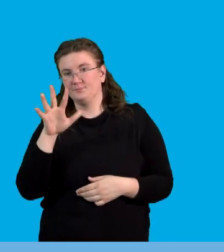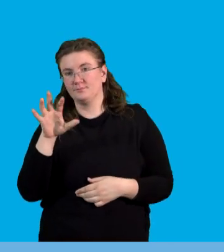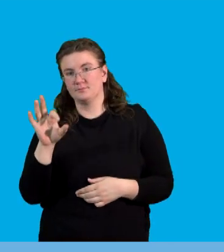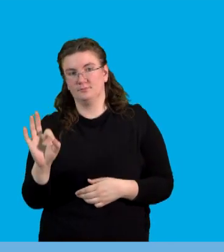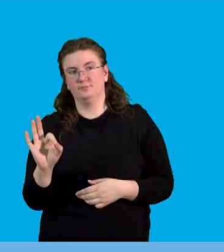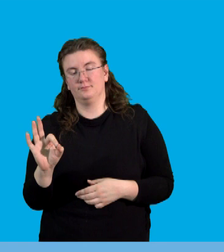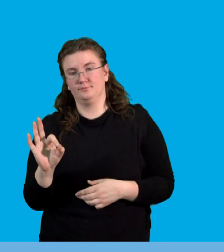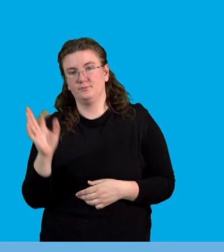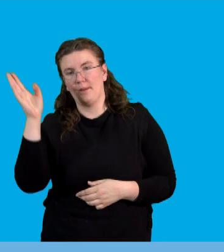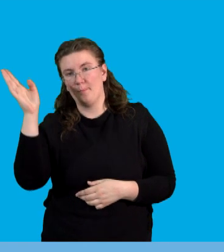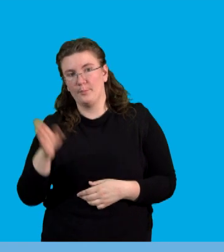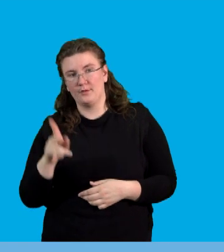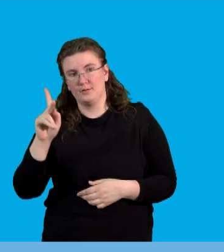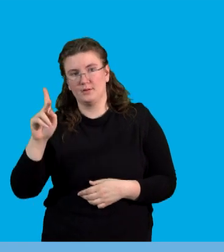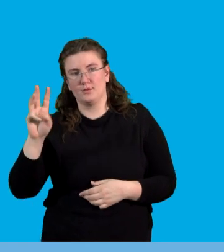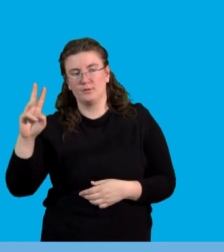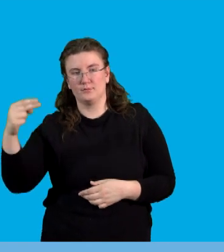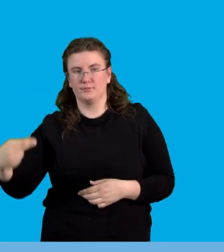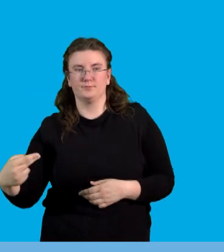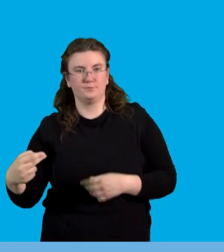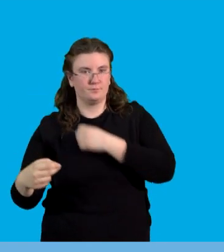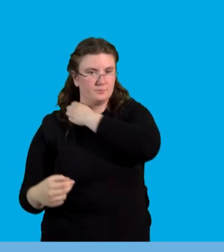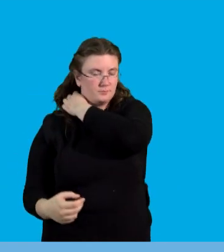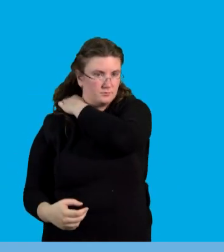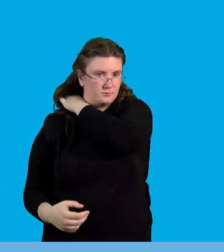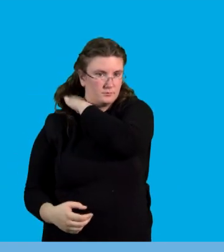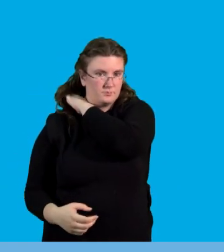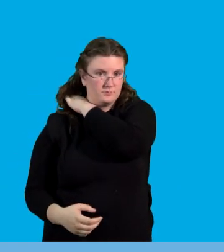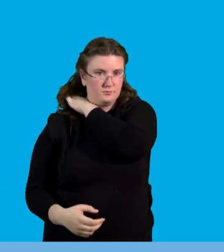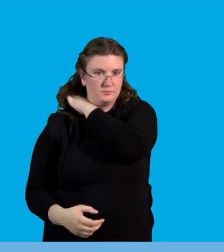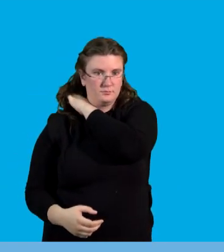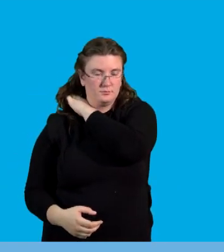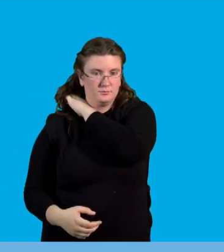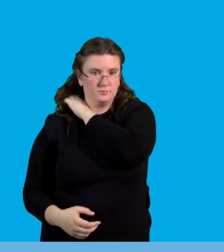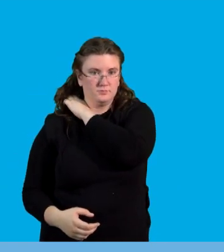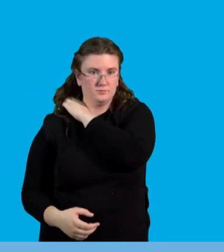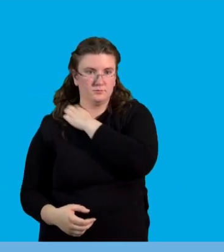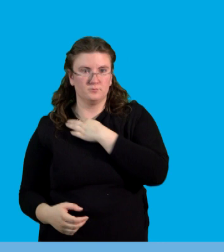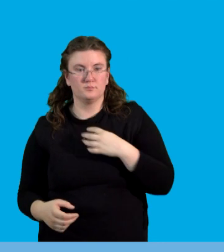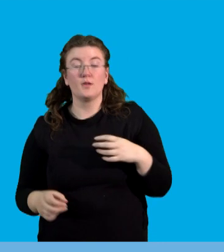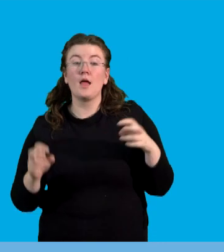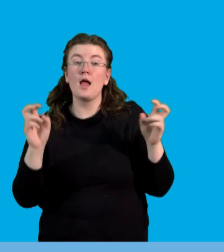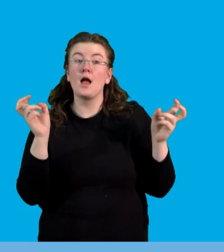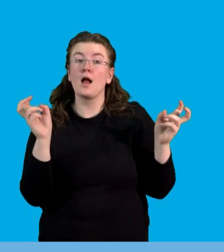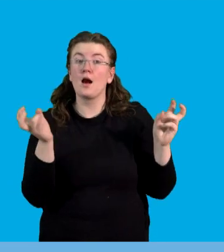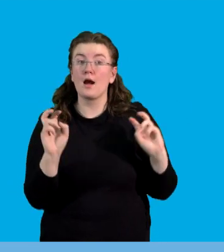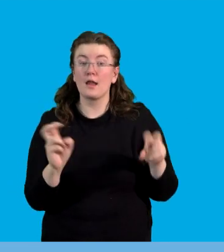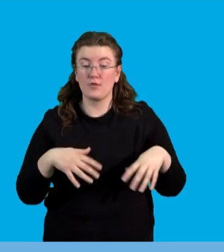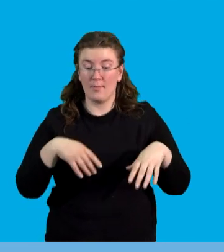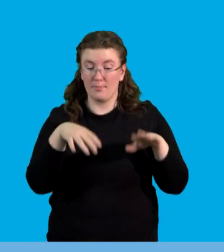R1.53 per kilowatt hours. What is then the cost in rands of using